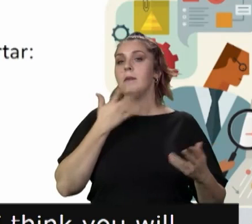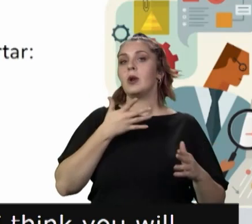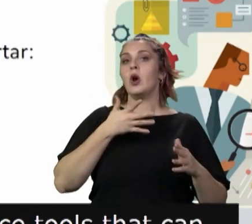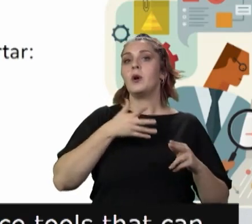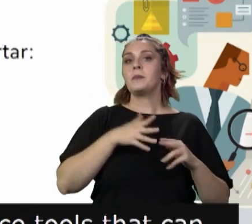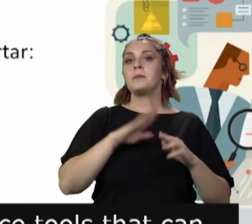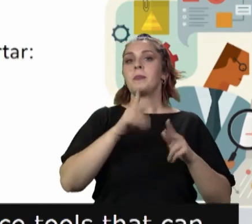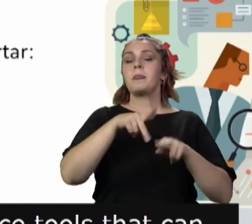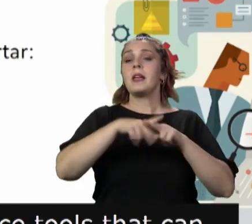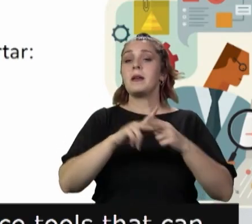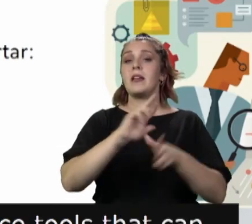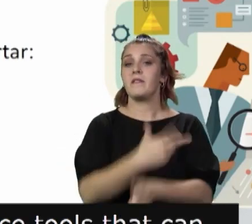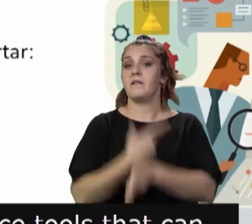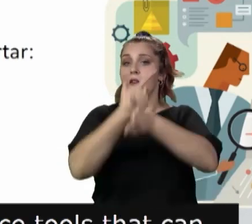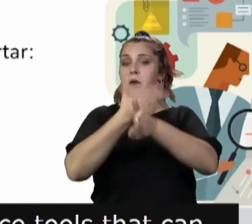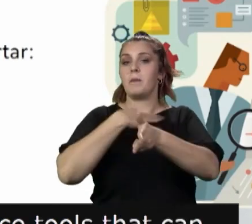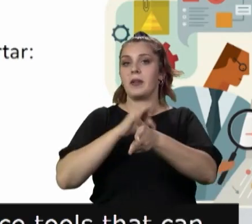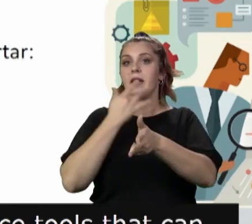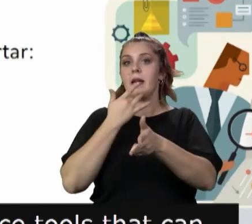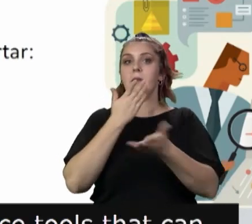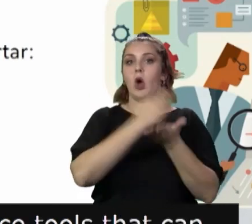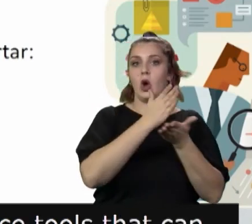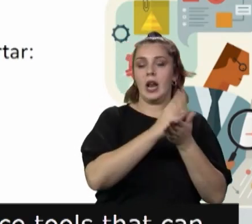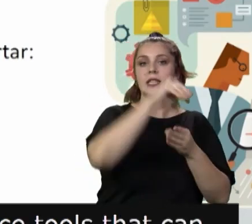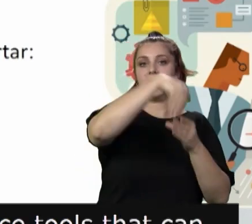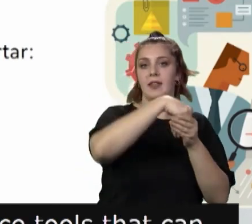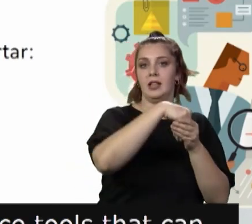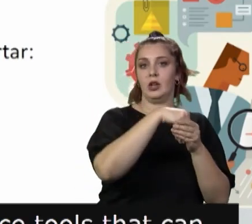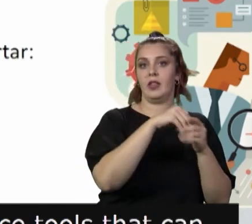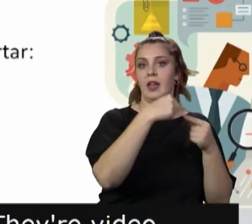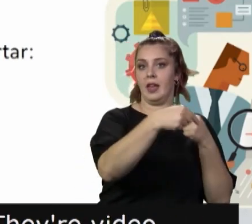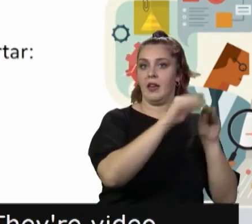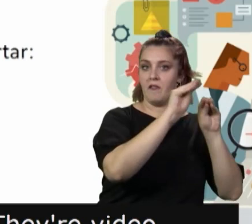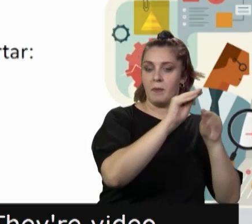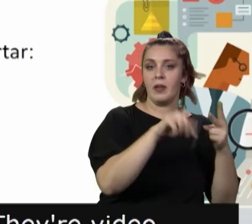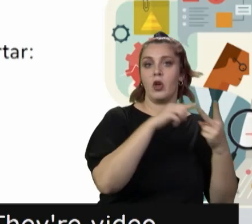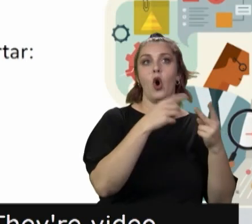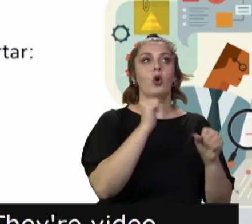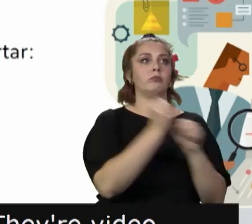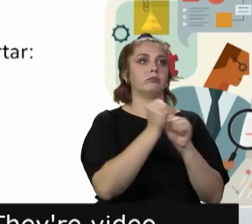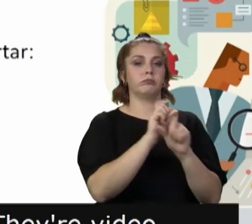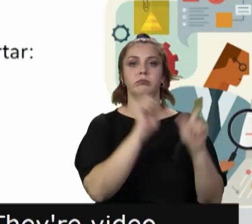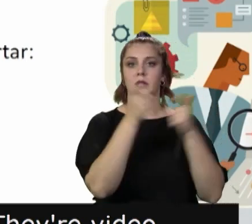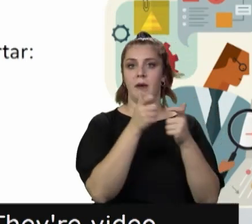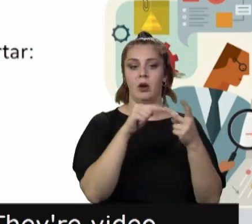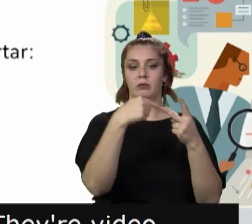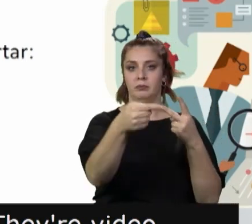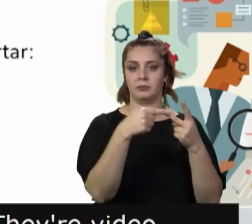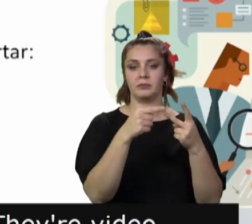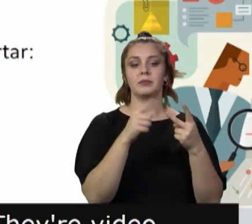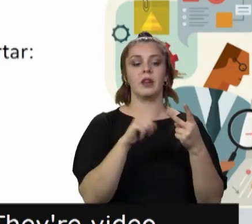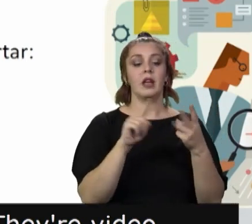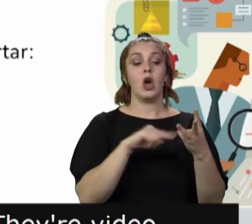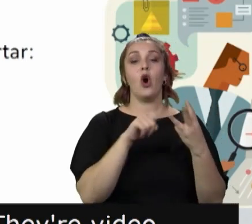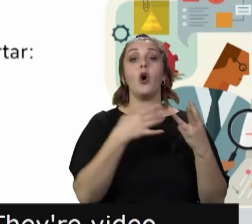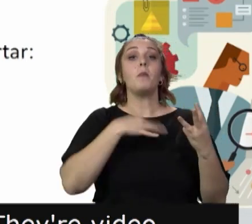or three of them. There are video conference tools that can be used for a class in e-learning, for